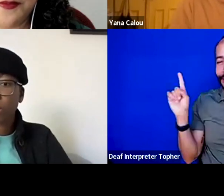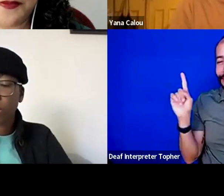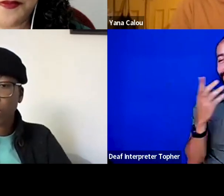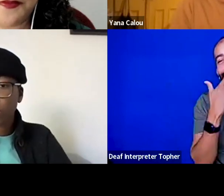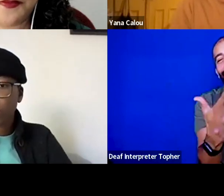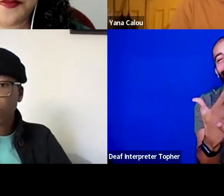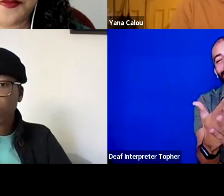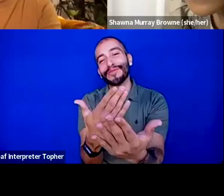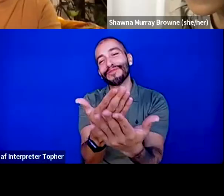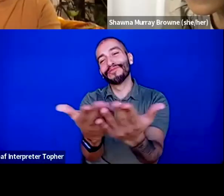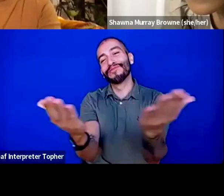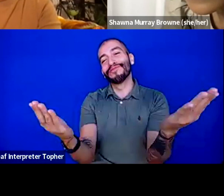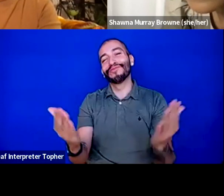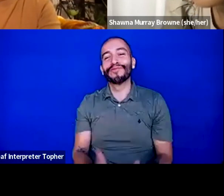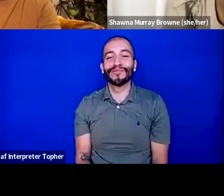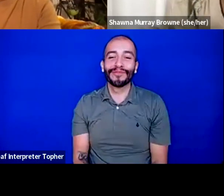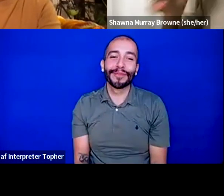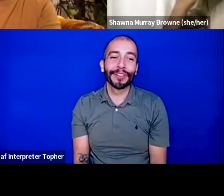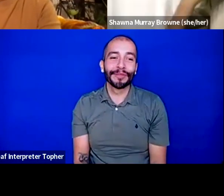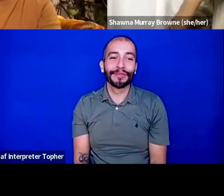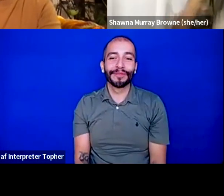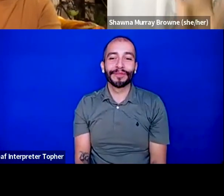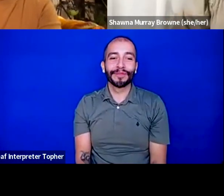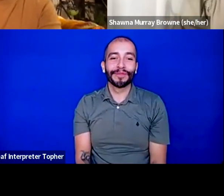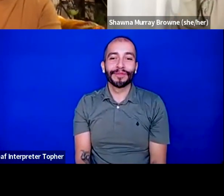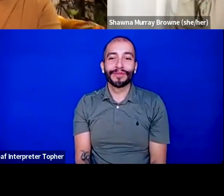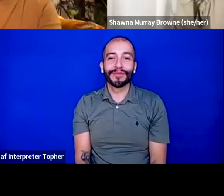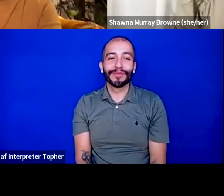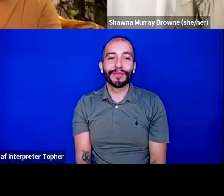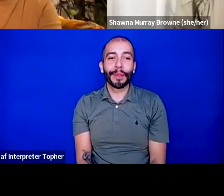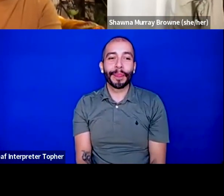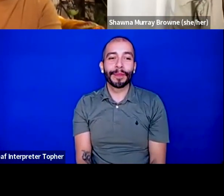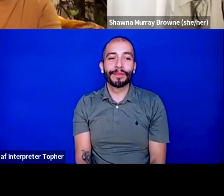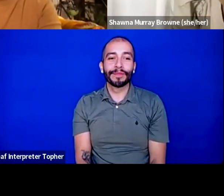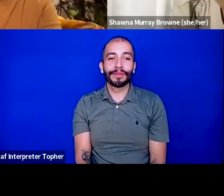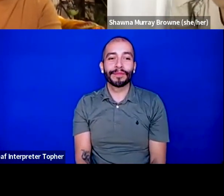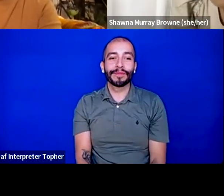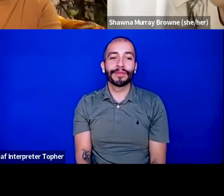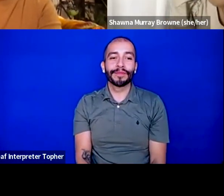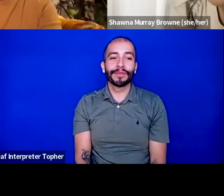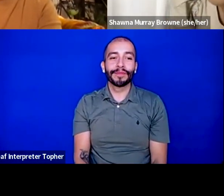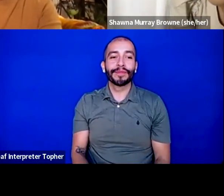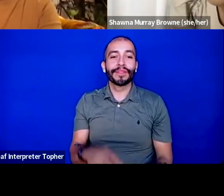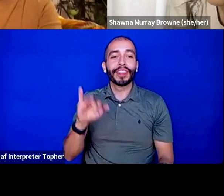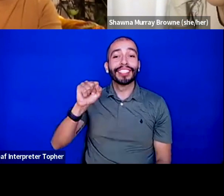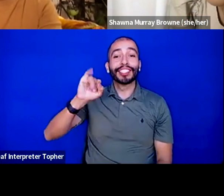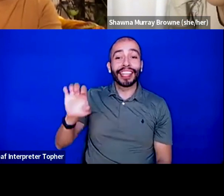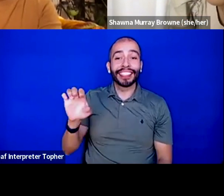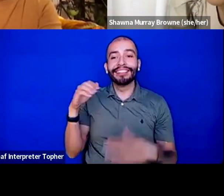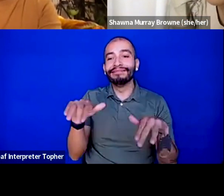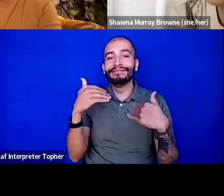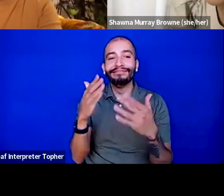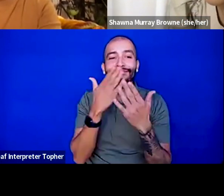Thank you, Selima, and thank you so much, everybody, for the conversation. A lot to think about. I definitely